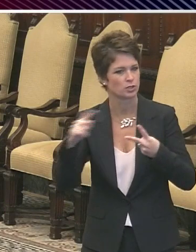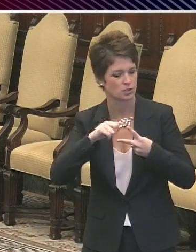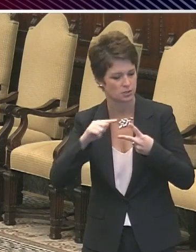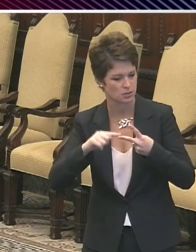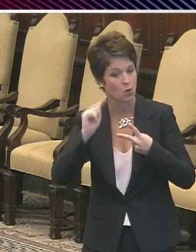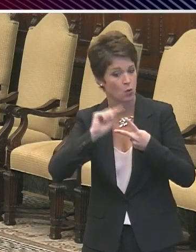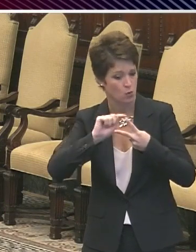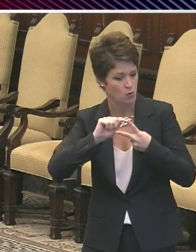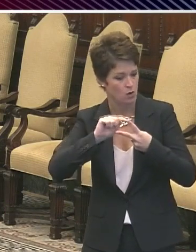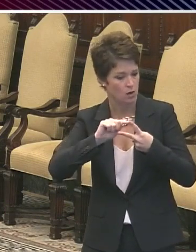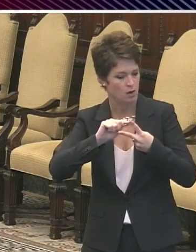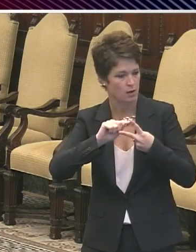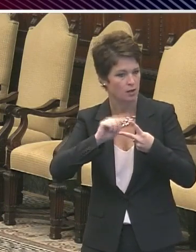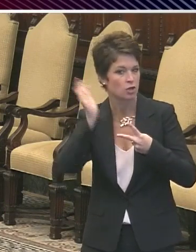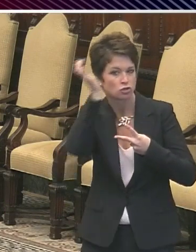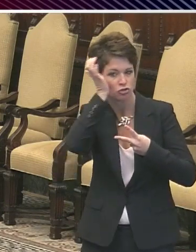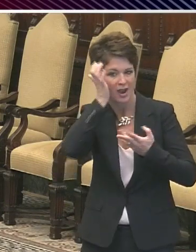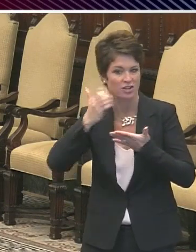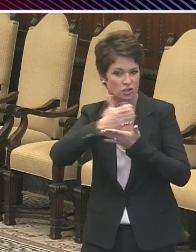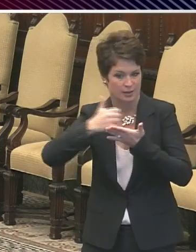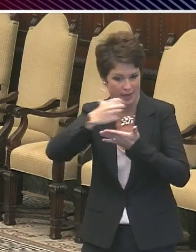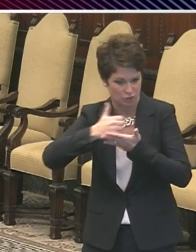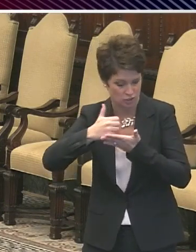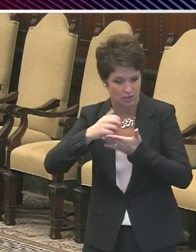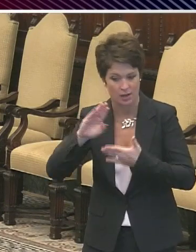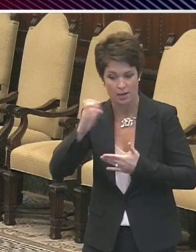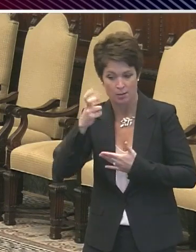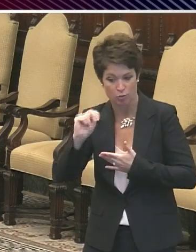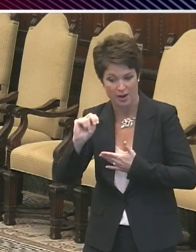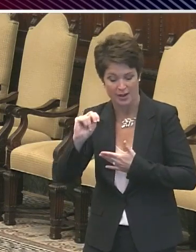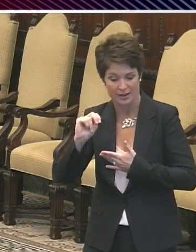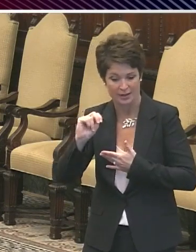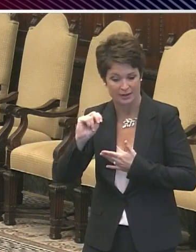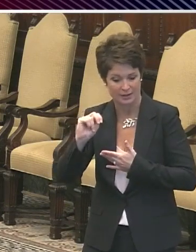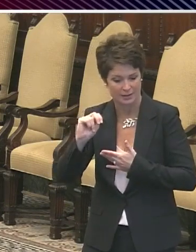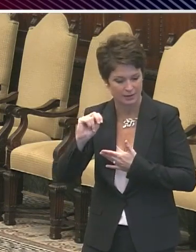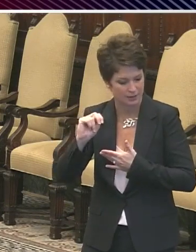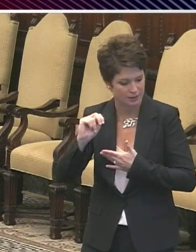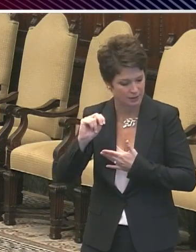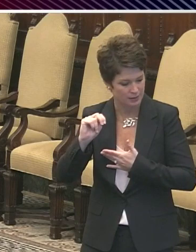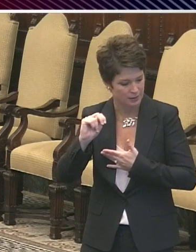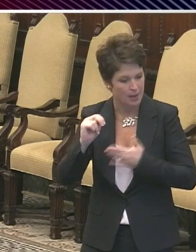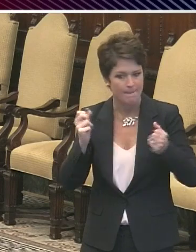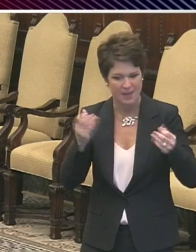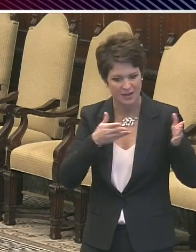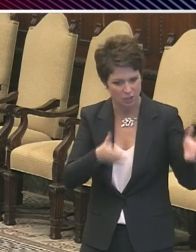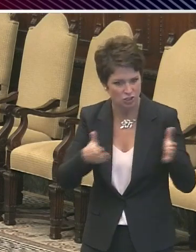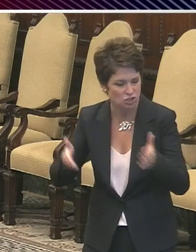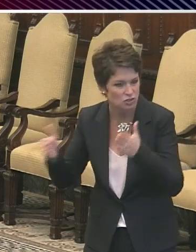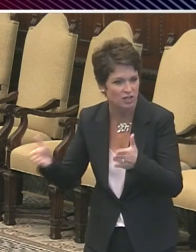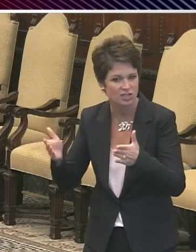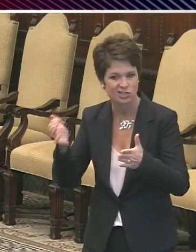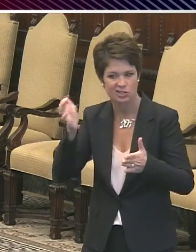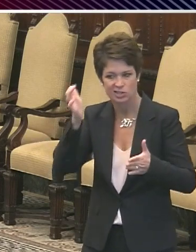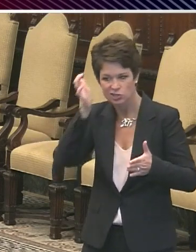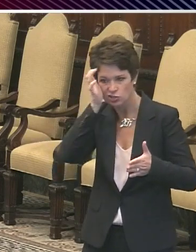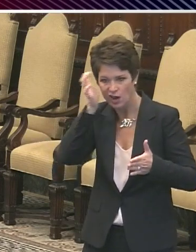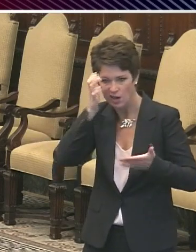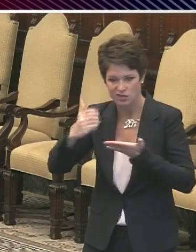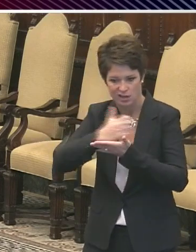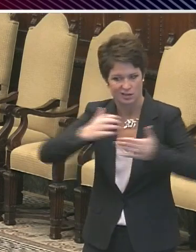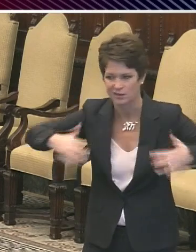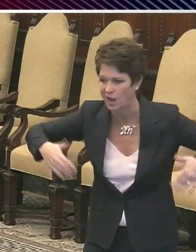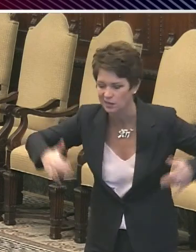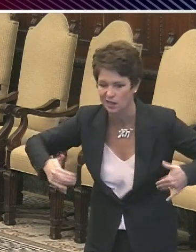One question about trash pickup. Brian, do you have here in West Philly, we've had a lot of streets that have the trash hasn't picked up as of yet. Is